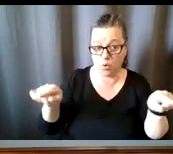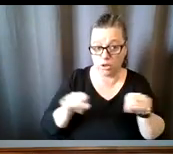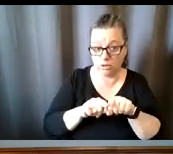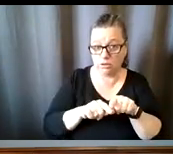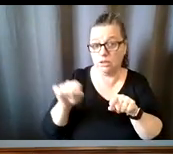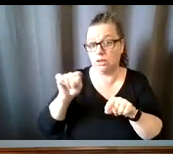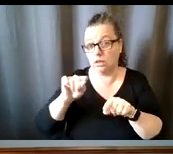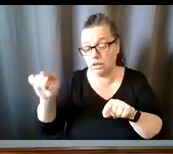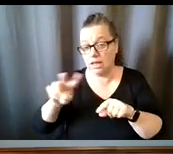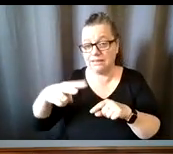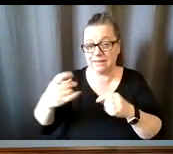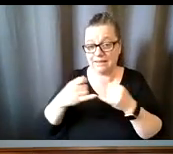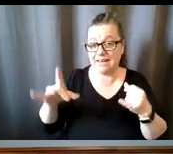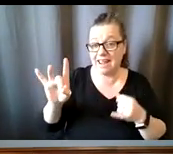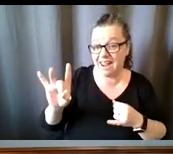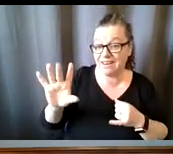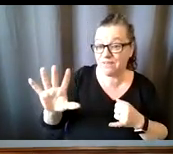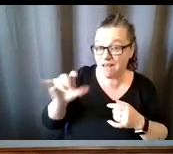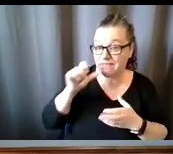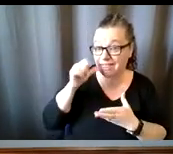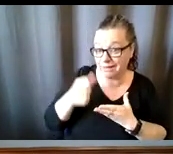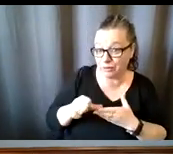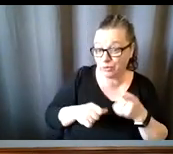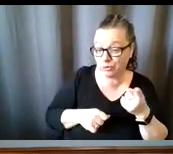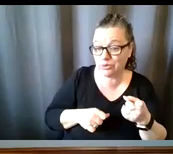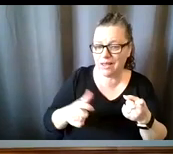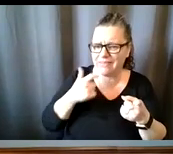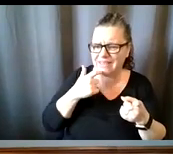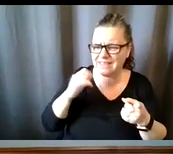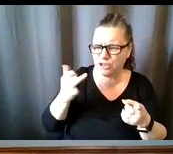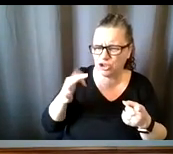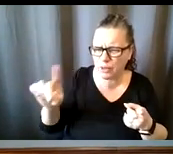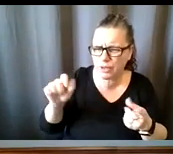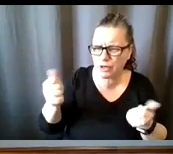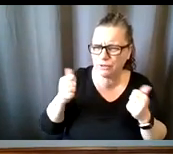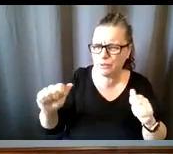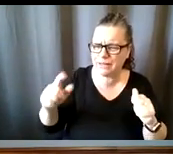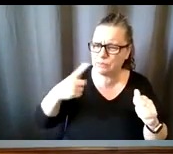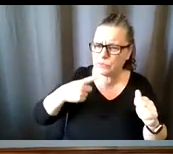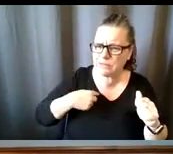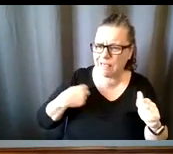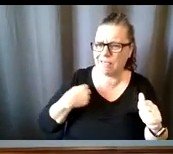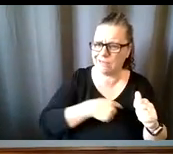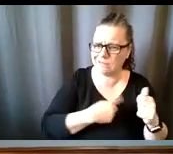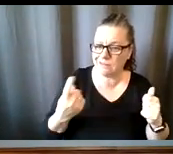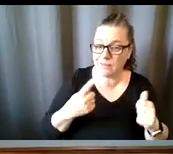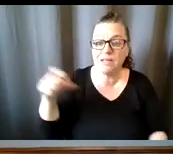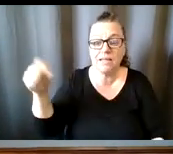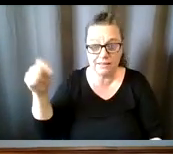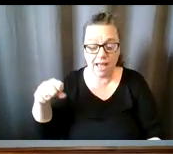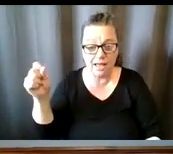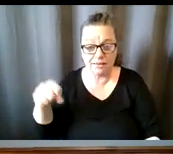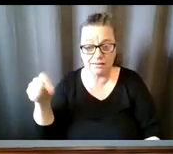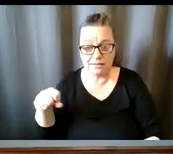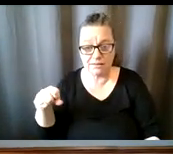line on it, 85 letters in all. And they said, Jared, are you trying to tell us something? And it's like, yeah, other than working